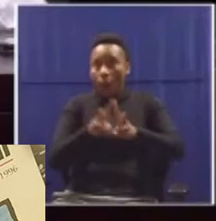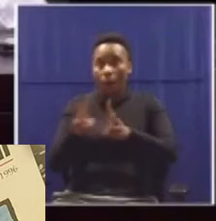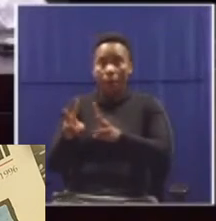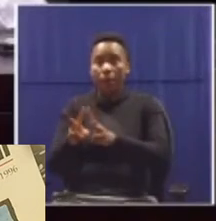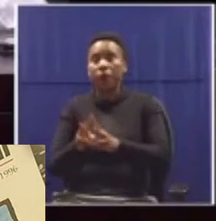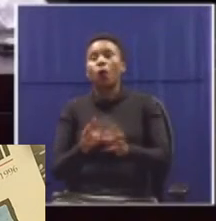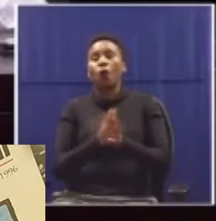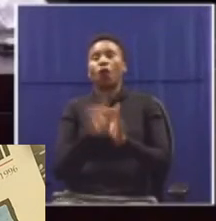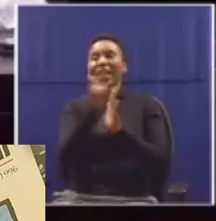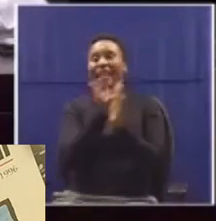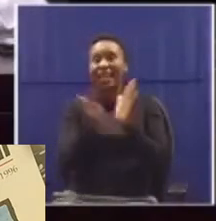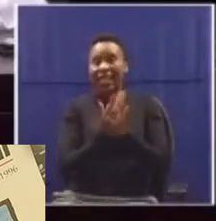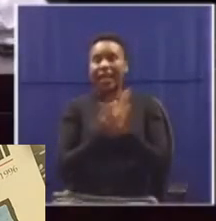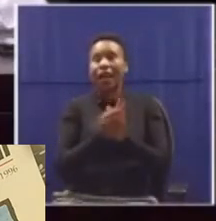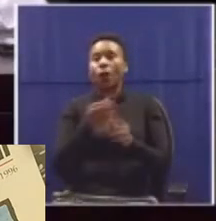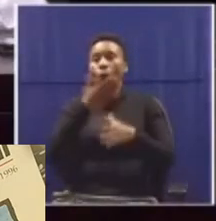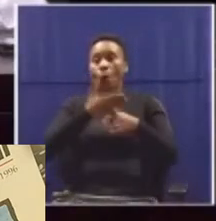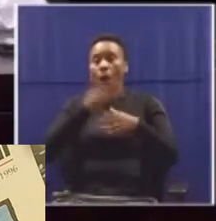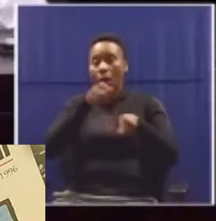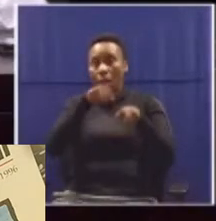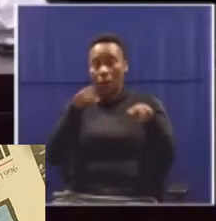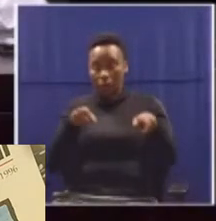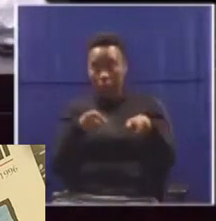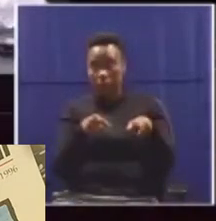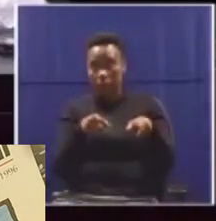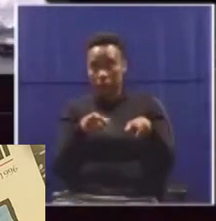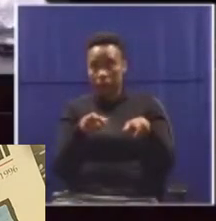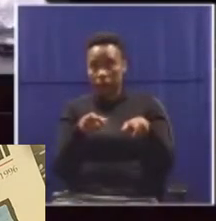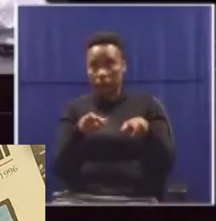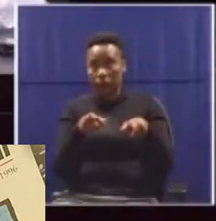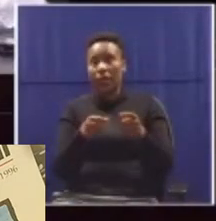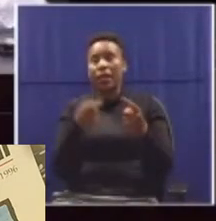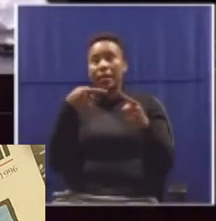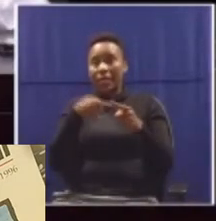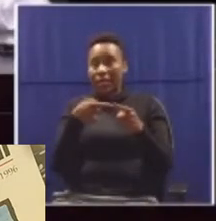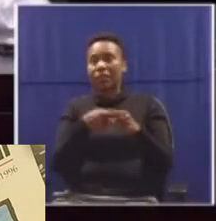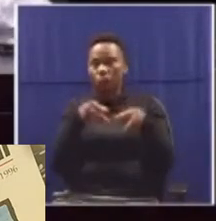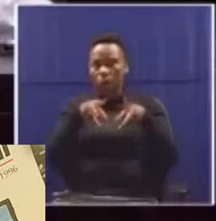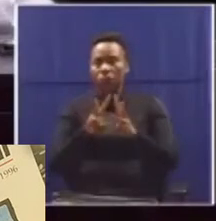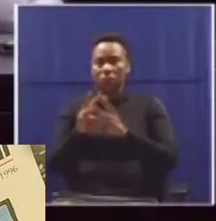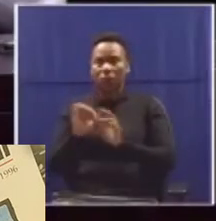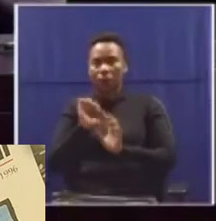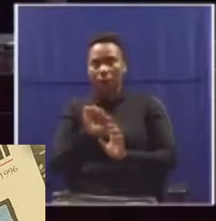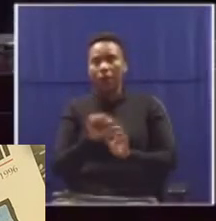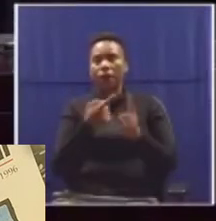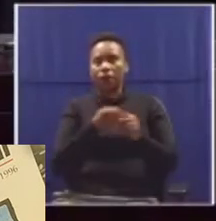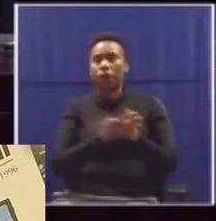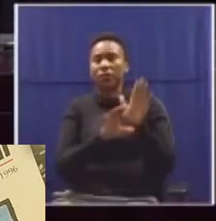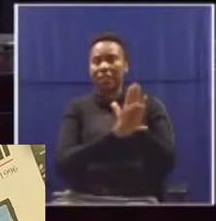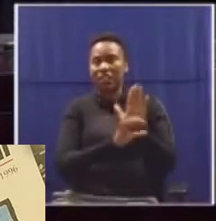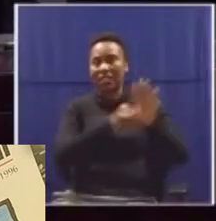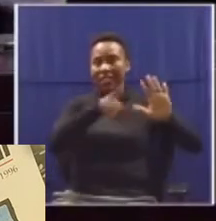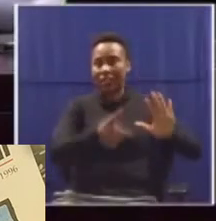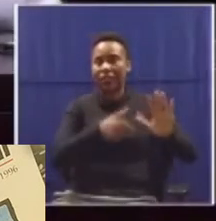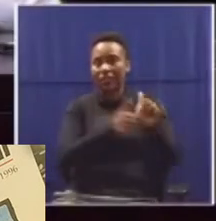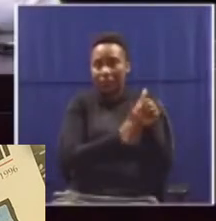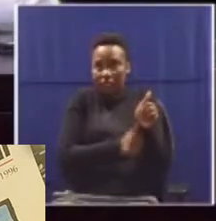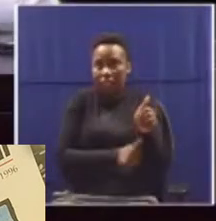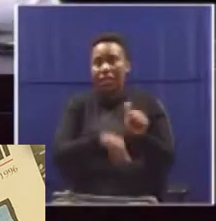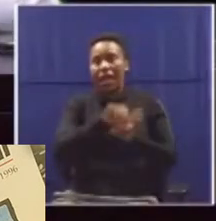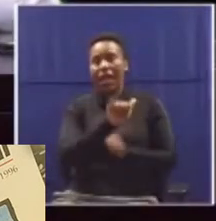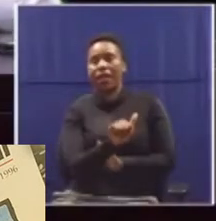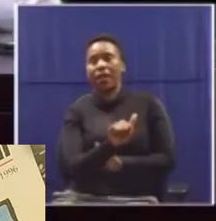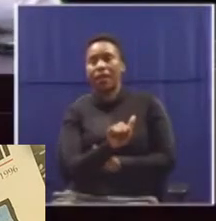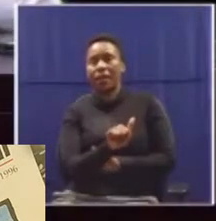legal practitioners through their legal practice Council as contemplated in section 7 subsection 1A of the